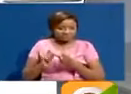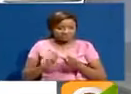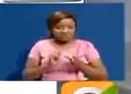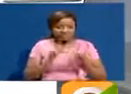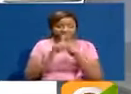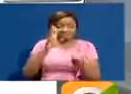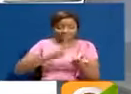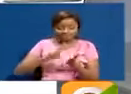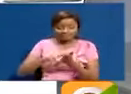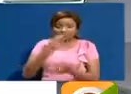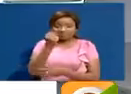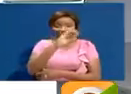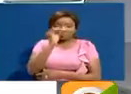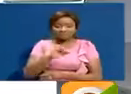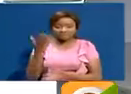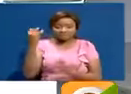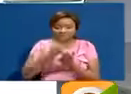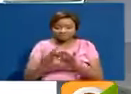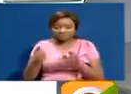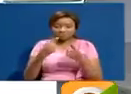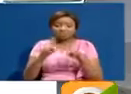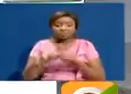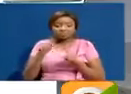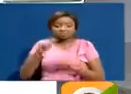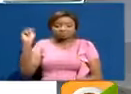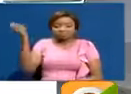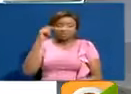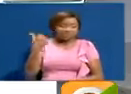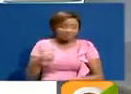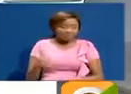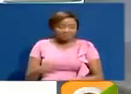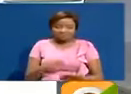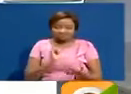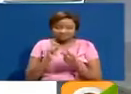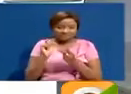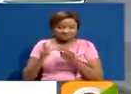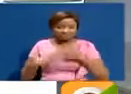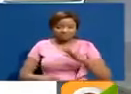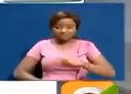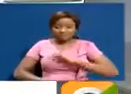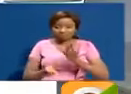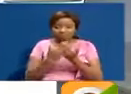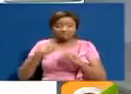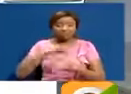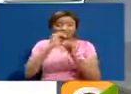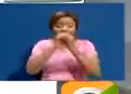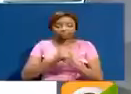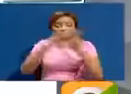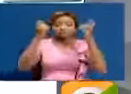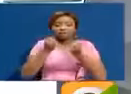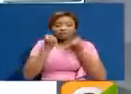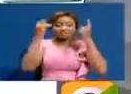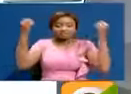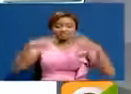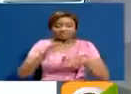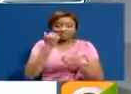of above 5% in the past week. In addition, Kenya is still not testing enough to give an accurate picture of the COVID-19 situation